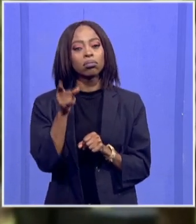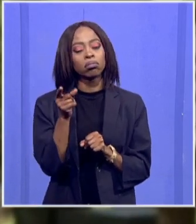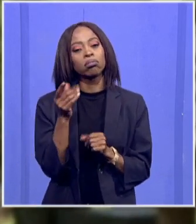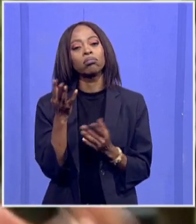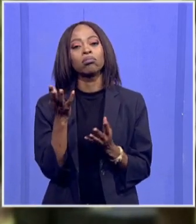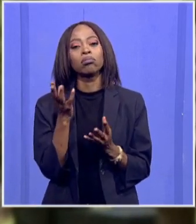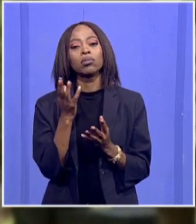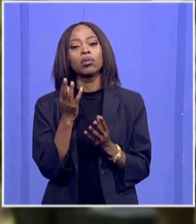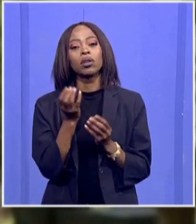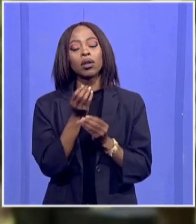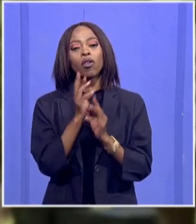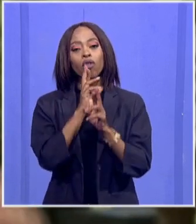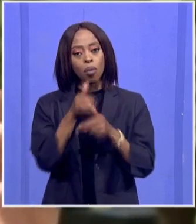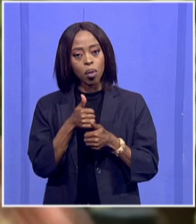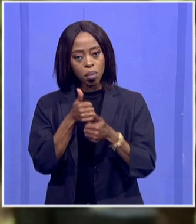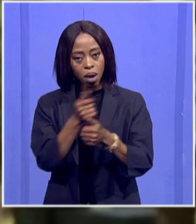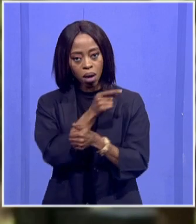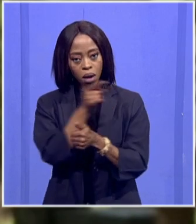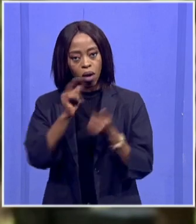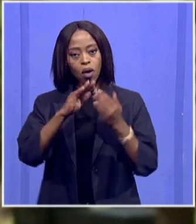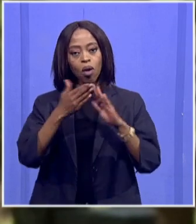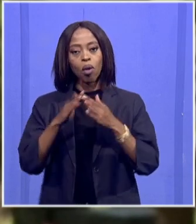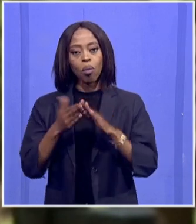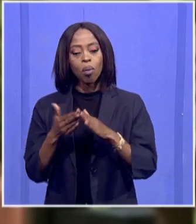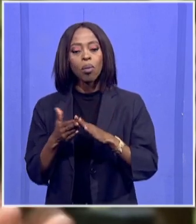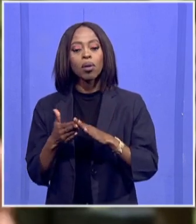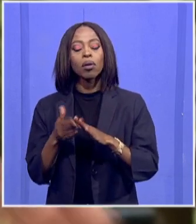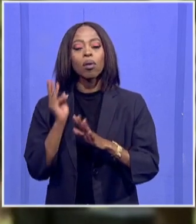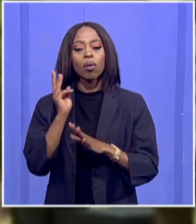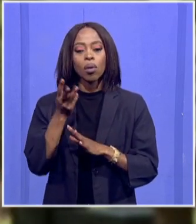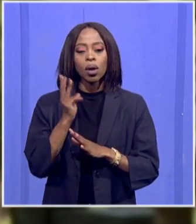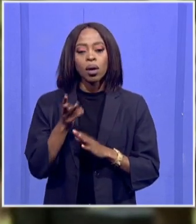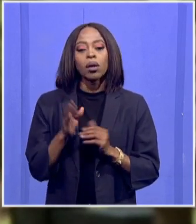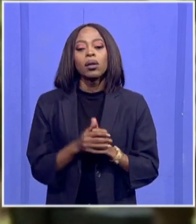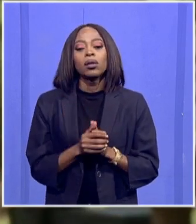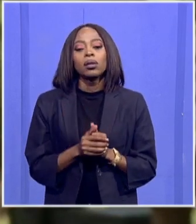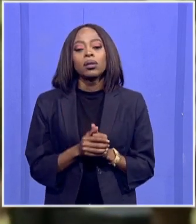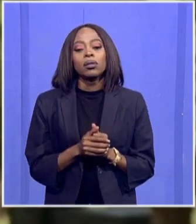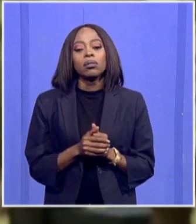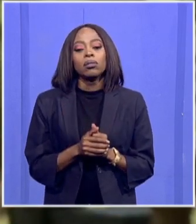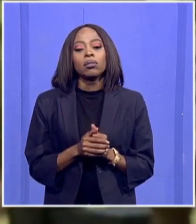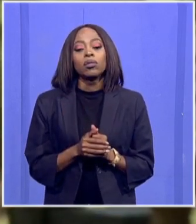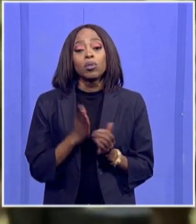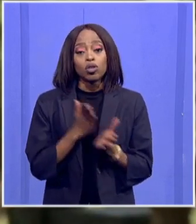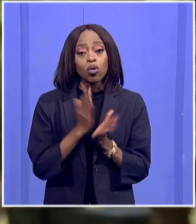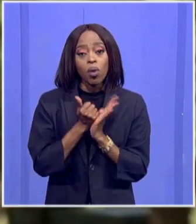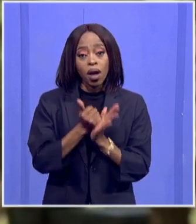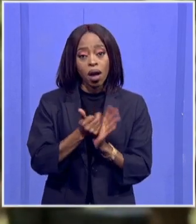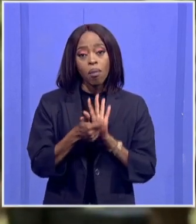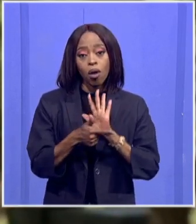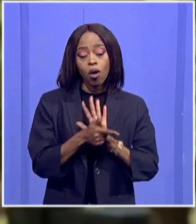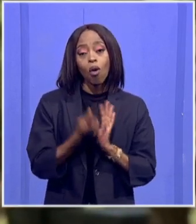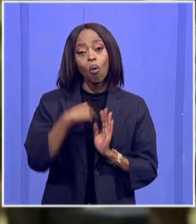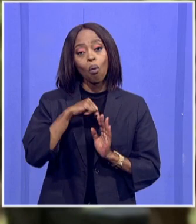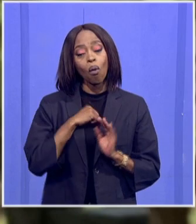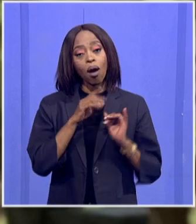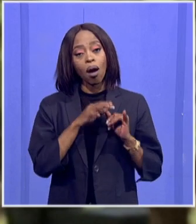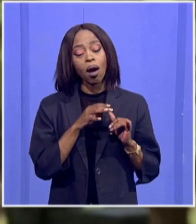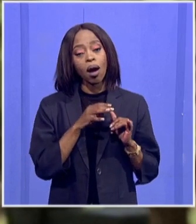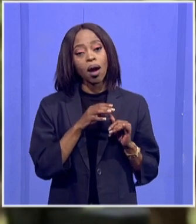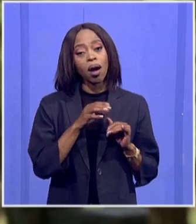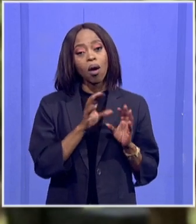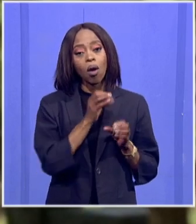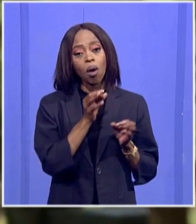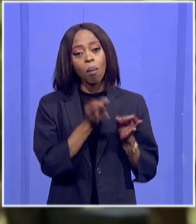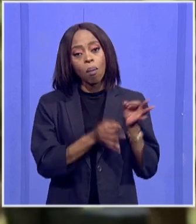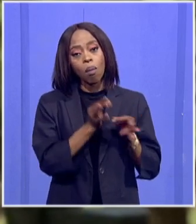the community and the families our illegal intervention. For us as Action SA, it started long before we